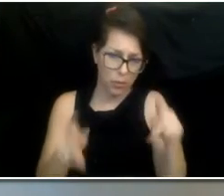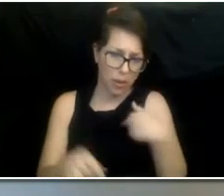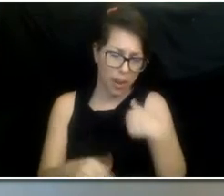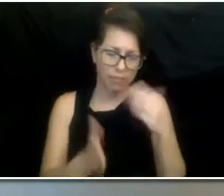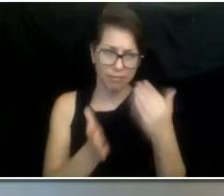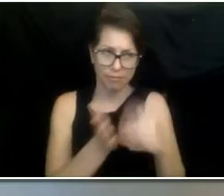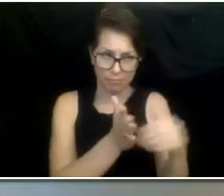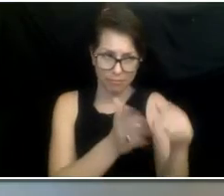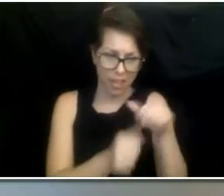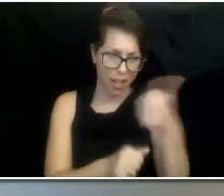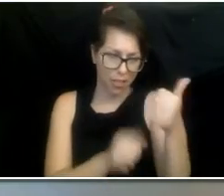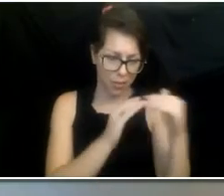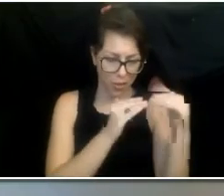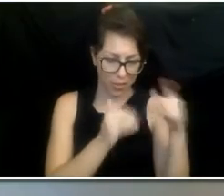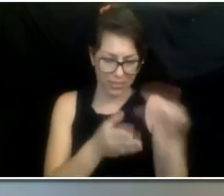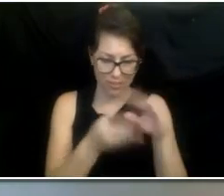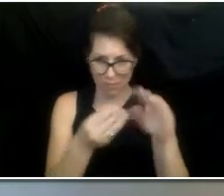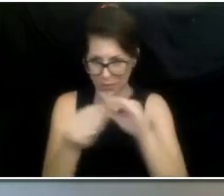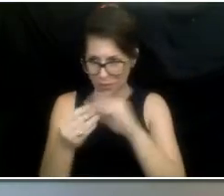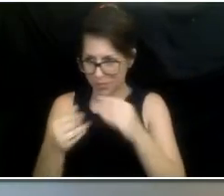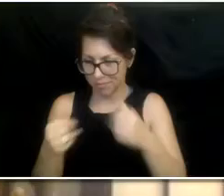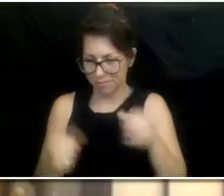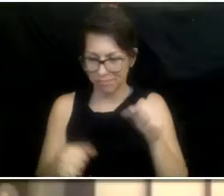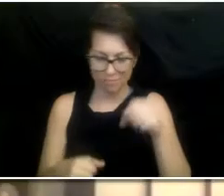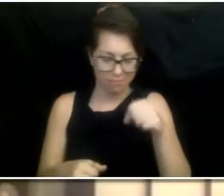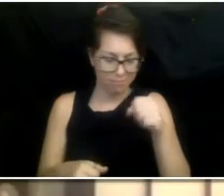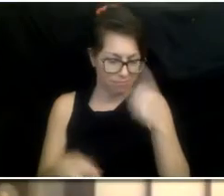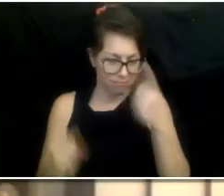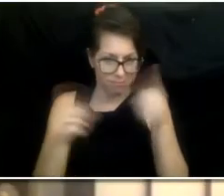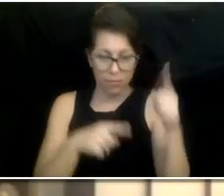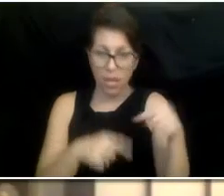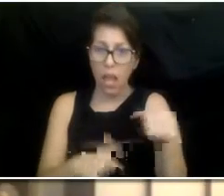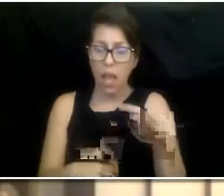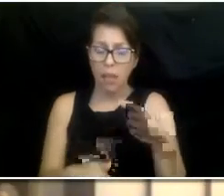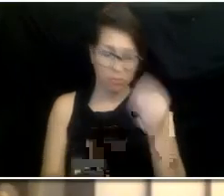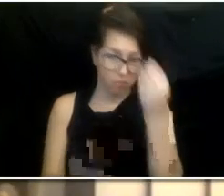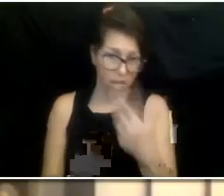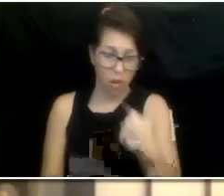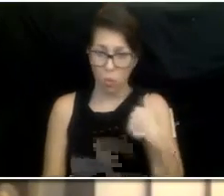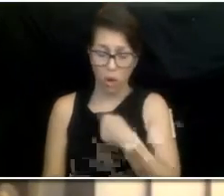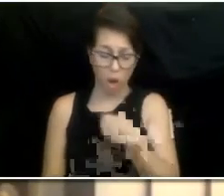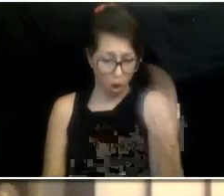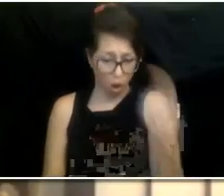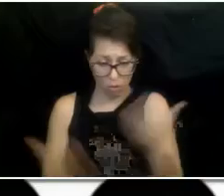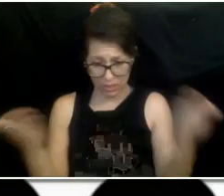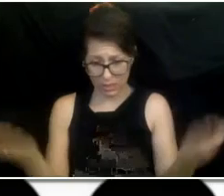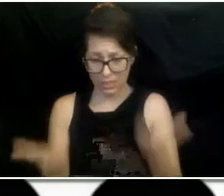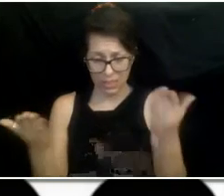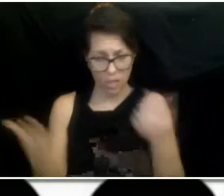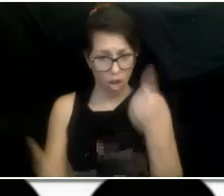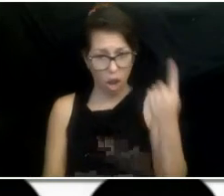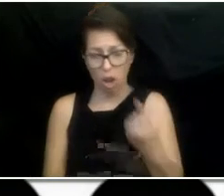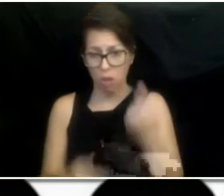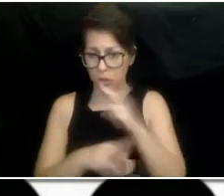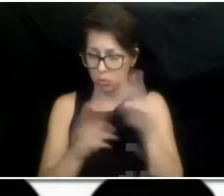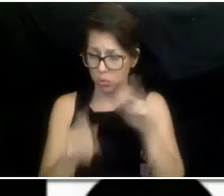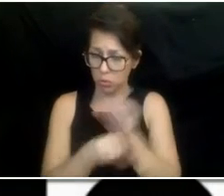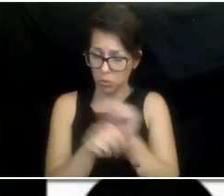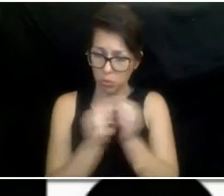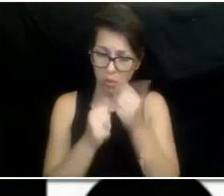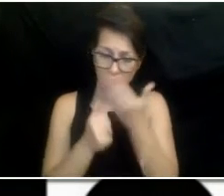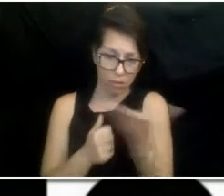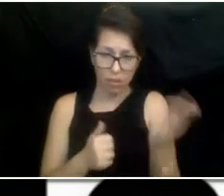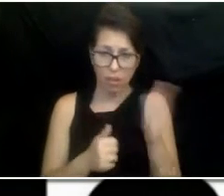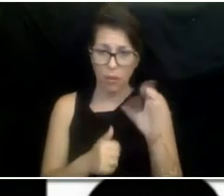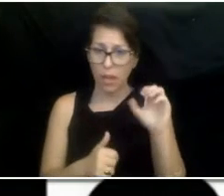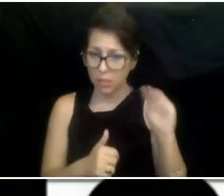way thank you council member lansman has a question time starts now thank